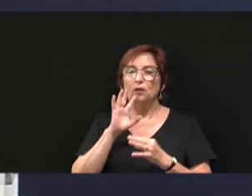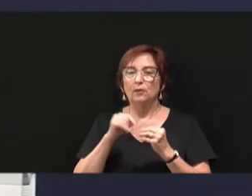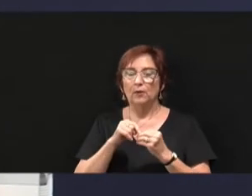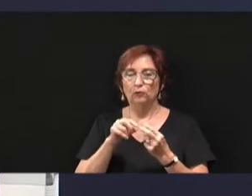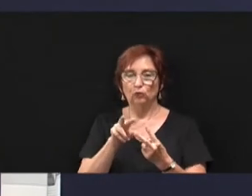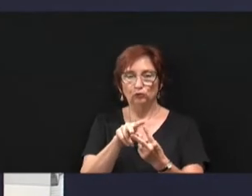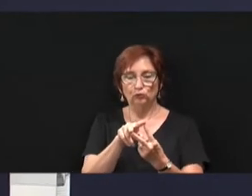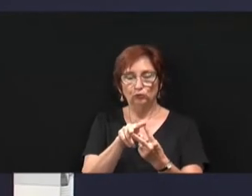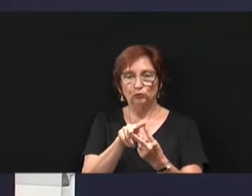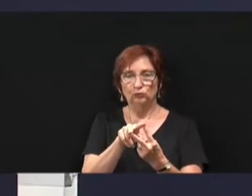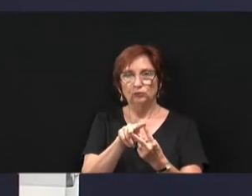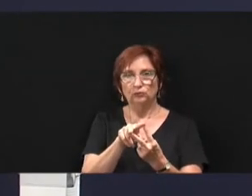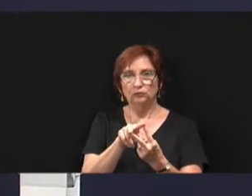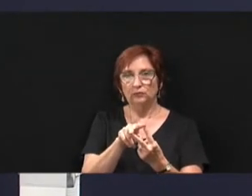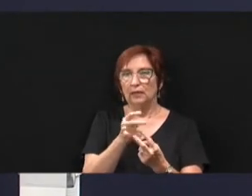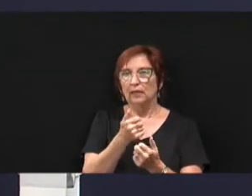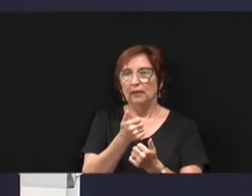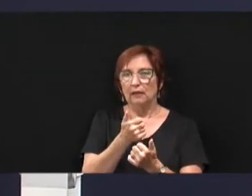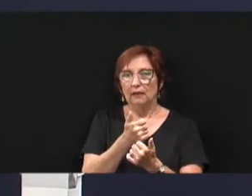is everything